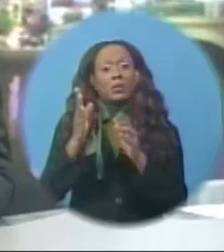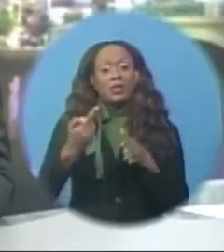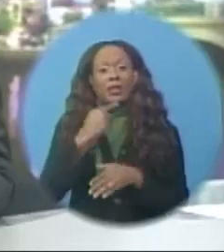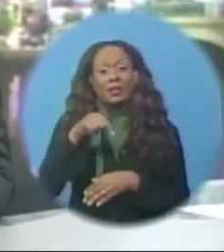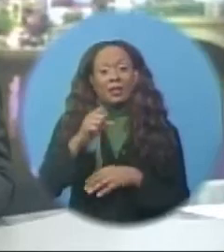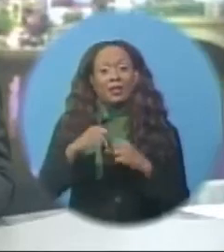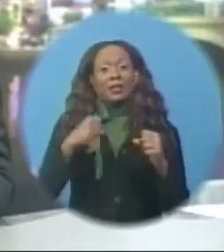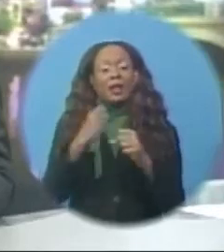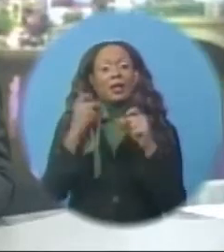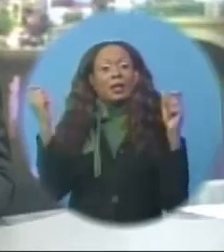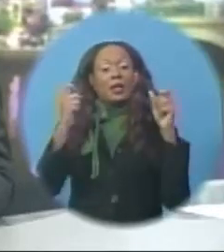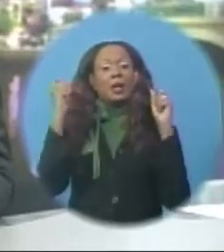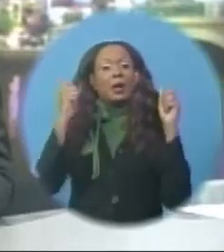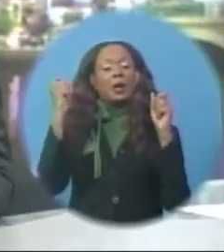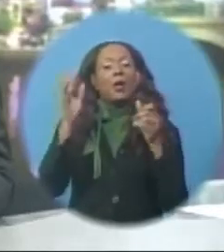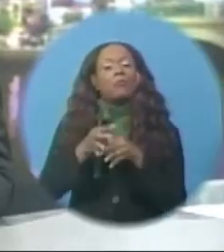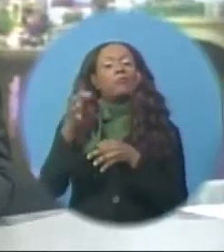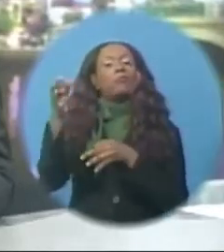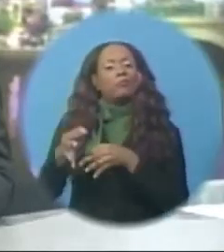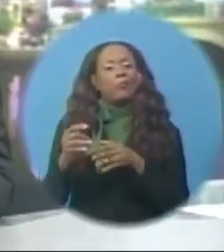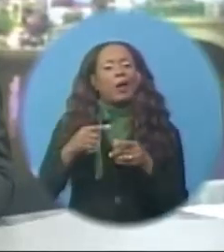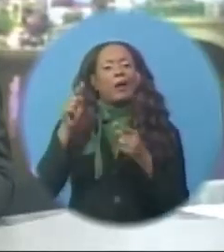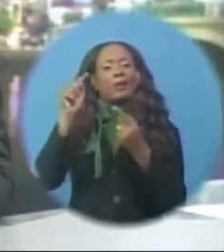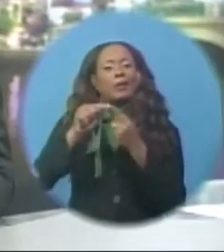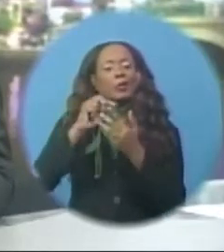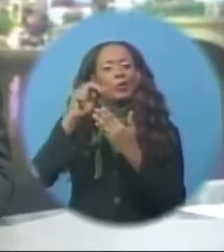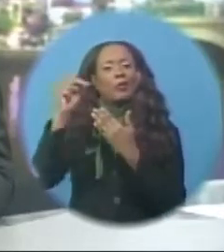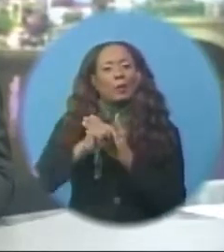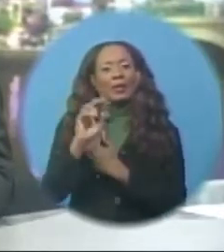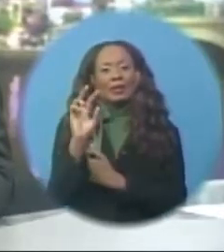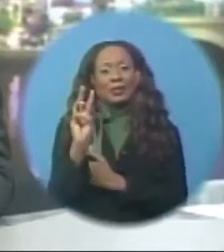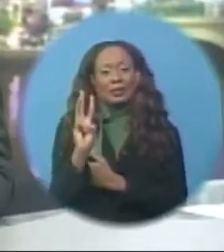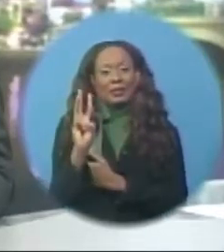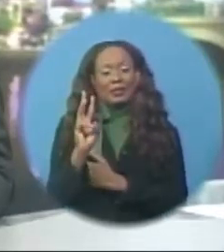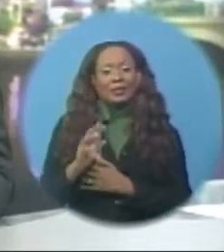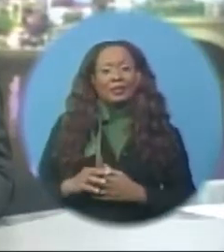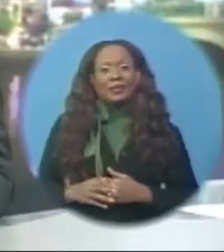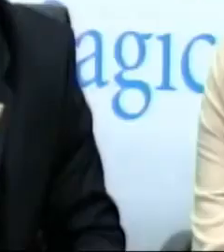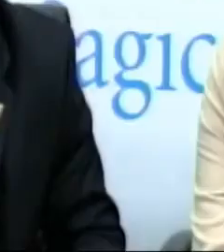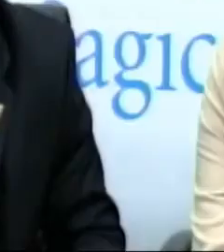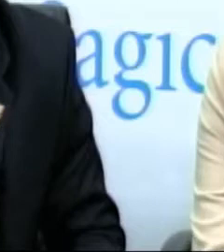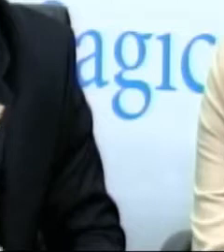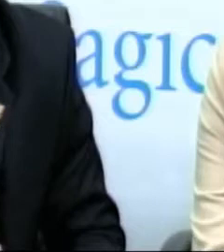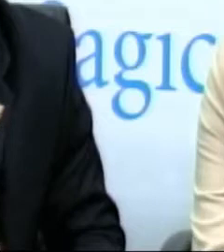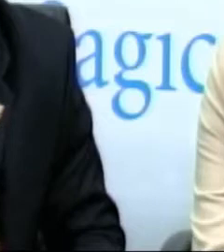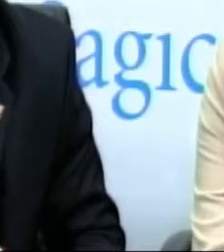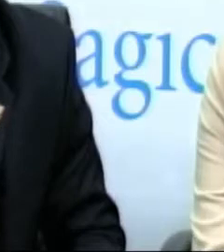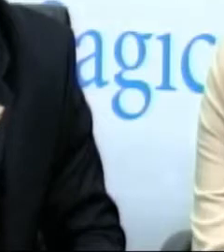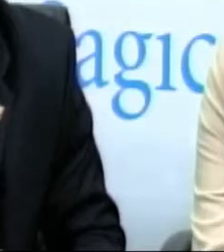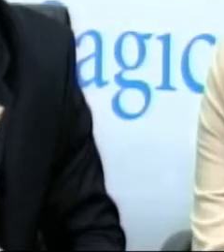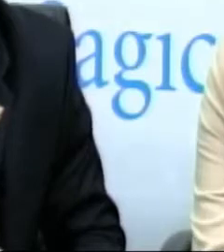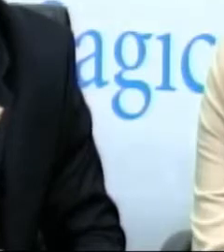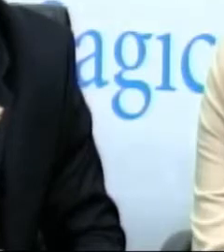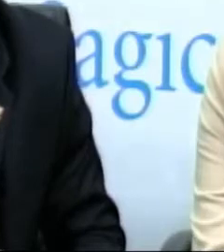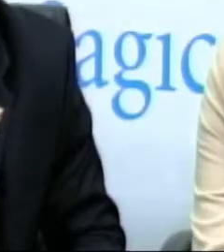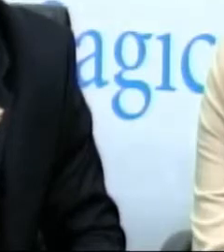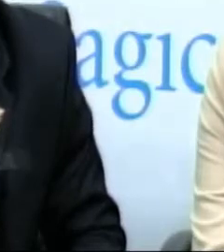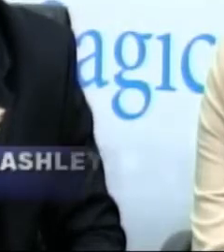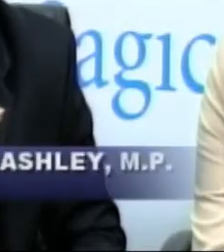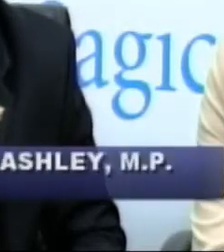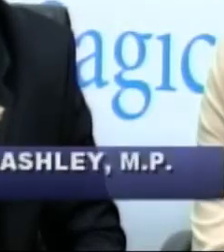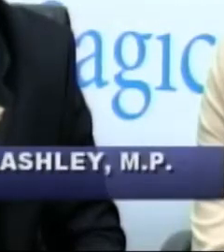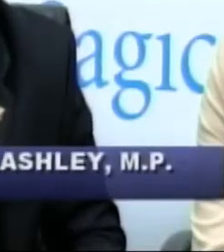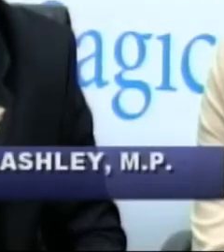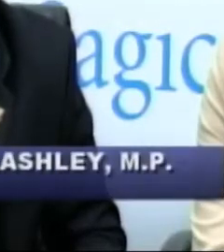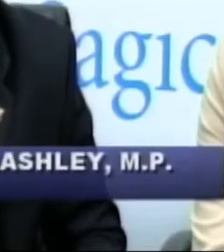year the highly anticipated celebrations will have to wait. We felt that in deference to that period, we should